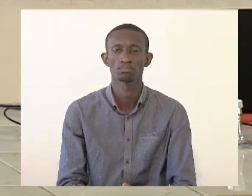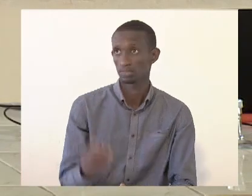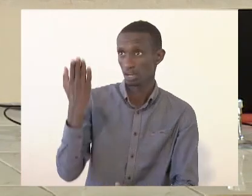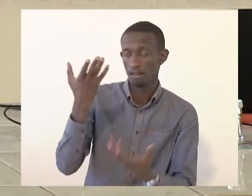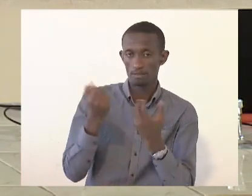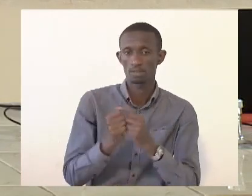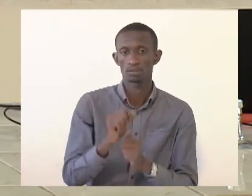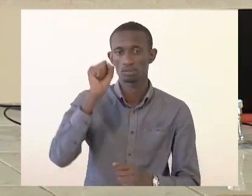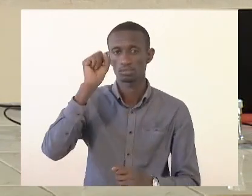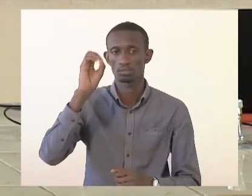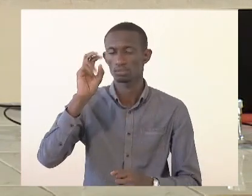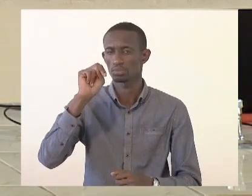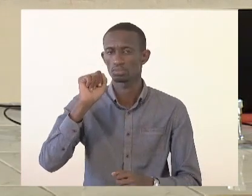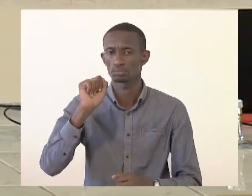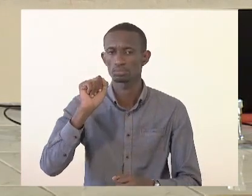sodium hydroxide